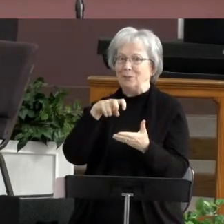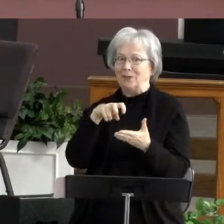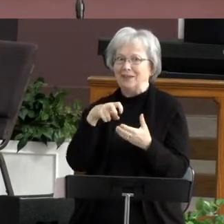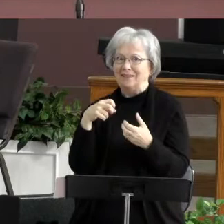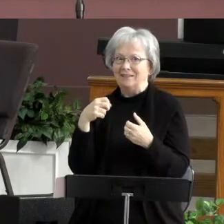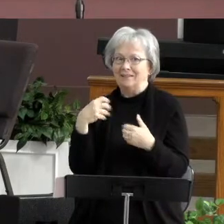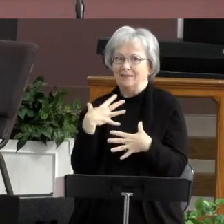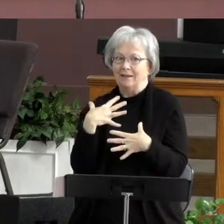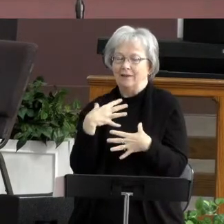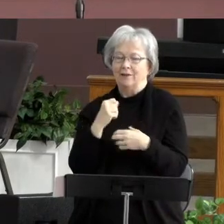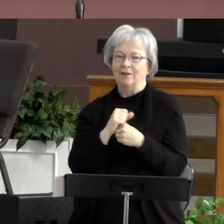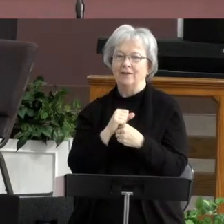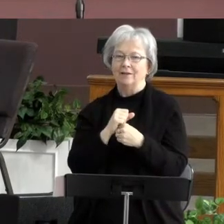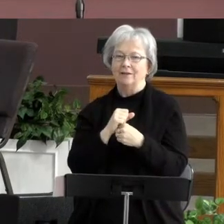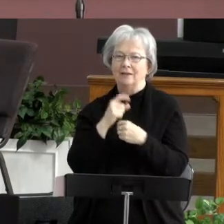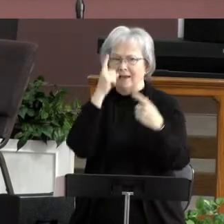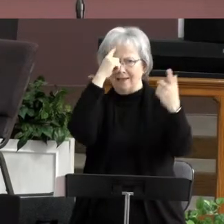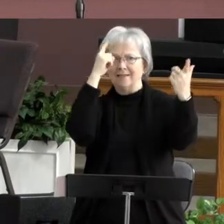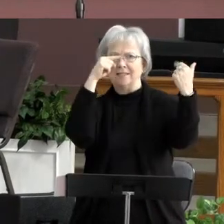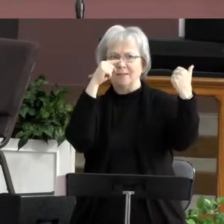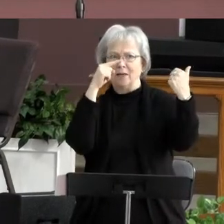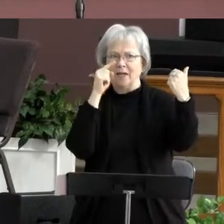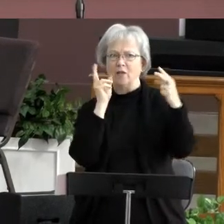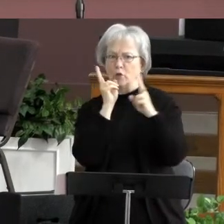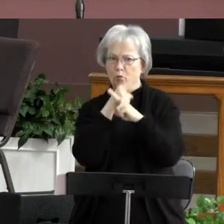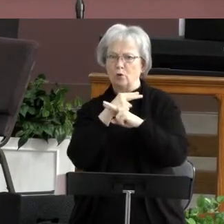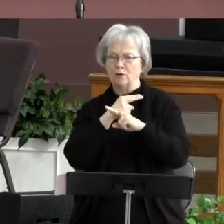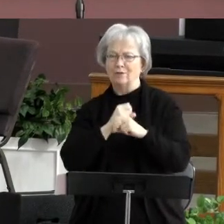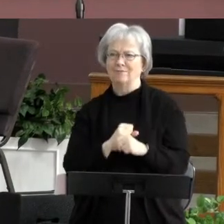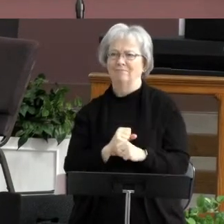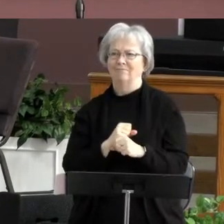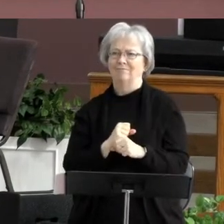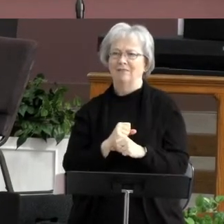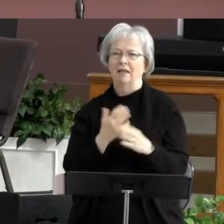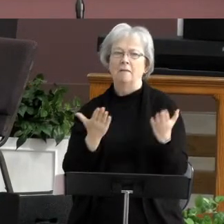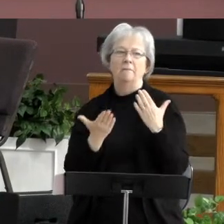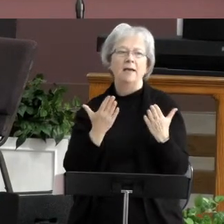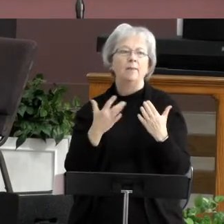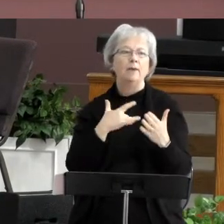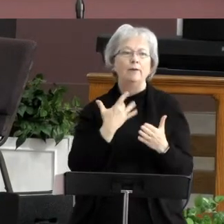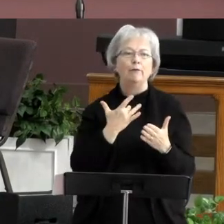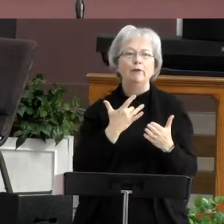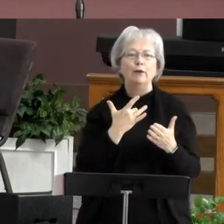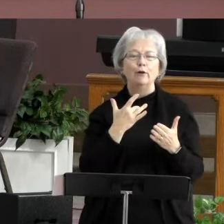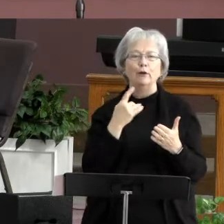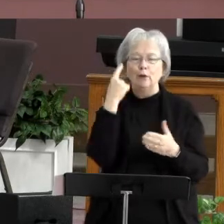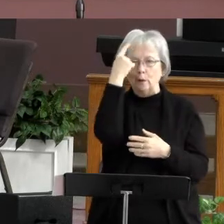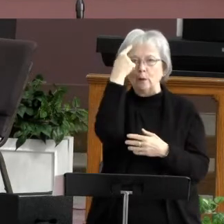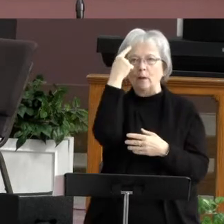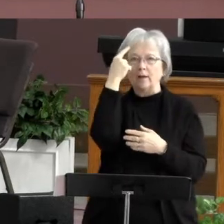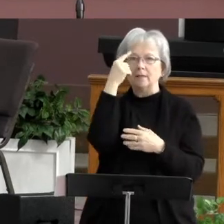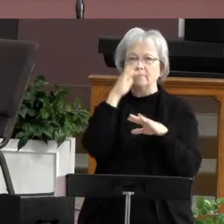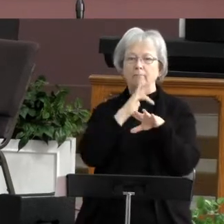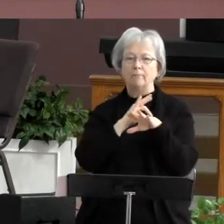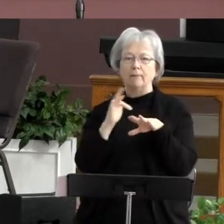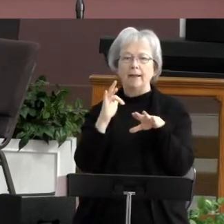Maybe anticipating the worst? Or maybe at times you feel like your mind's gone blank.